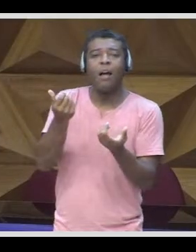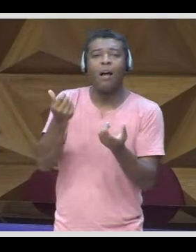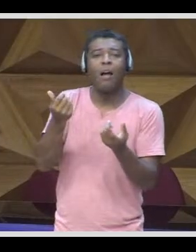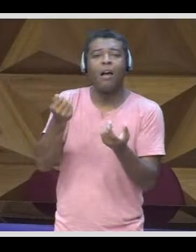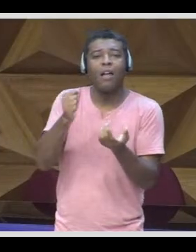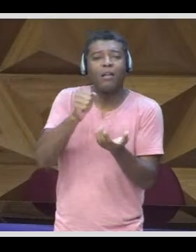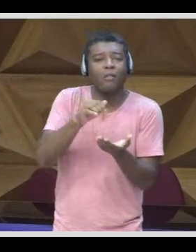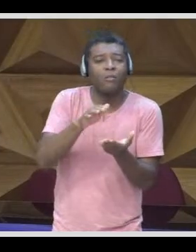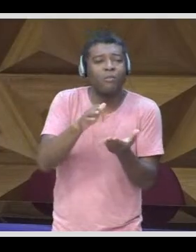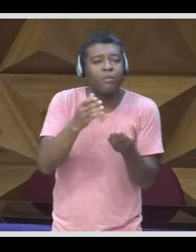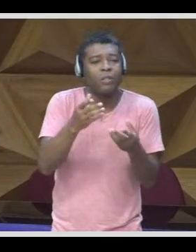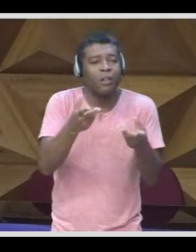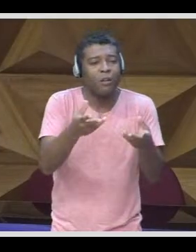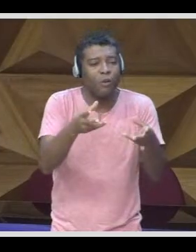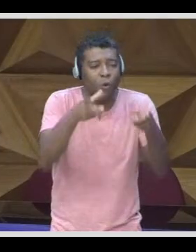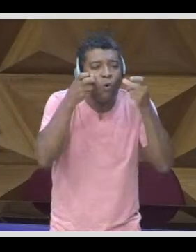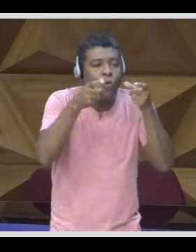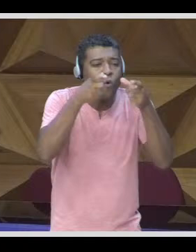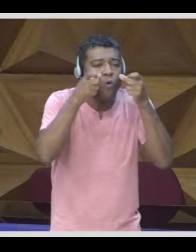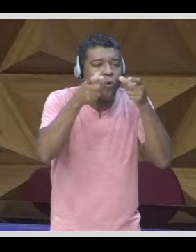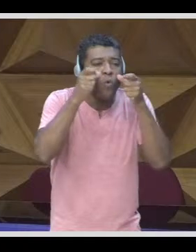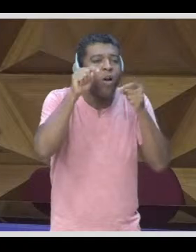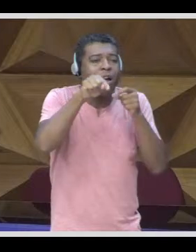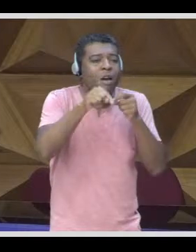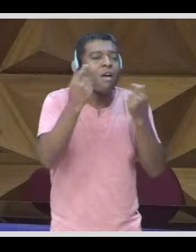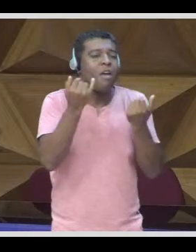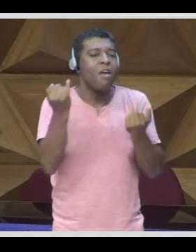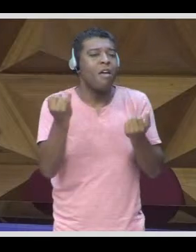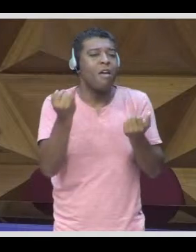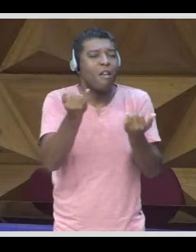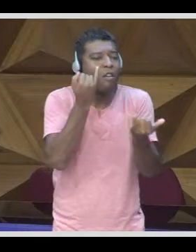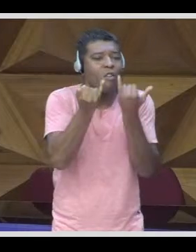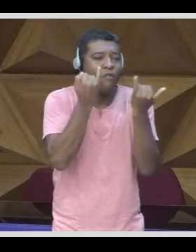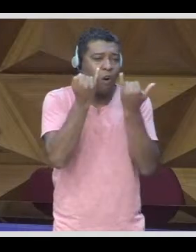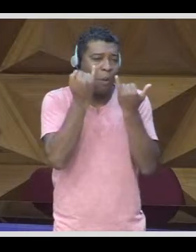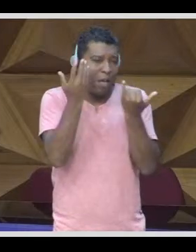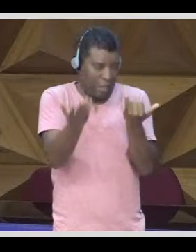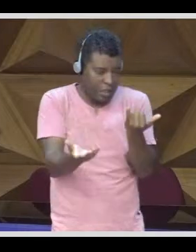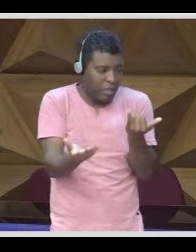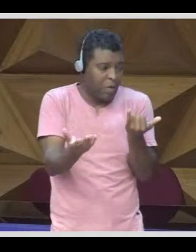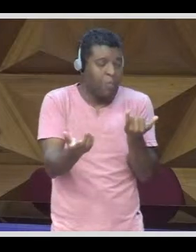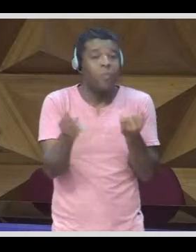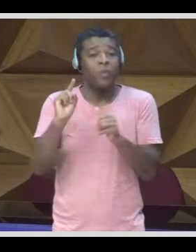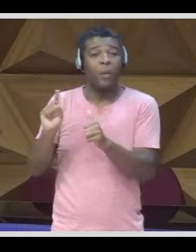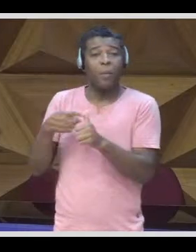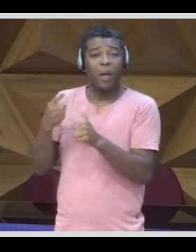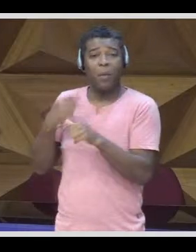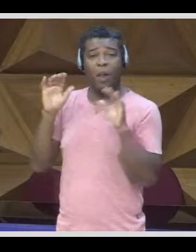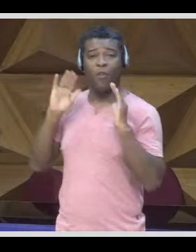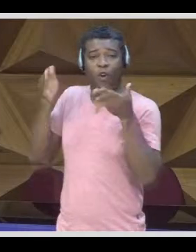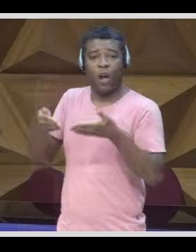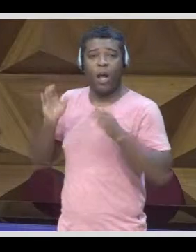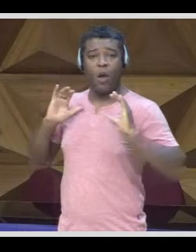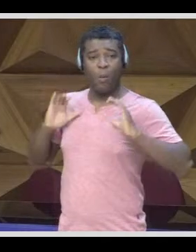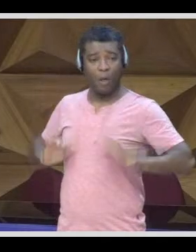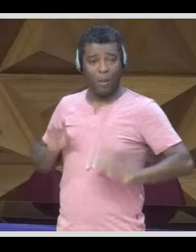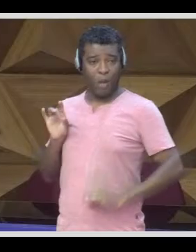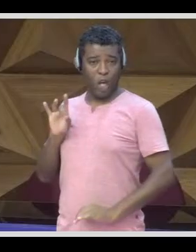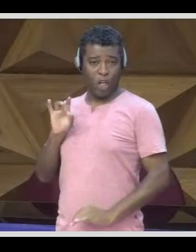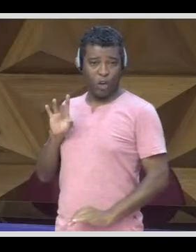let's focus first on individual behavior. You can analyze individual behavior from different perspectives. You could focus